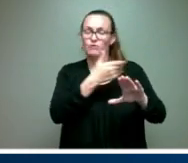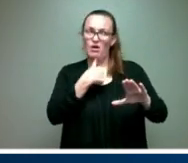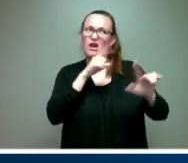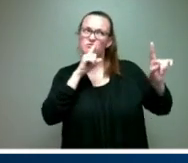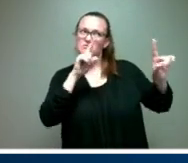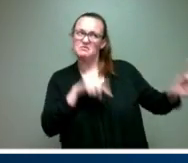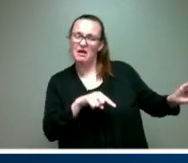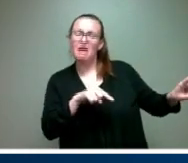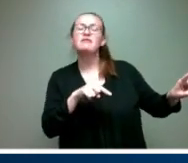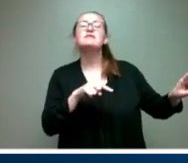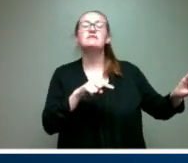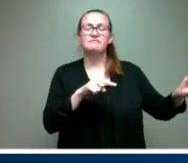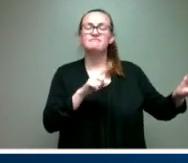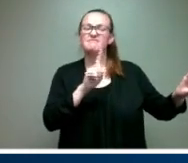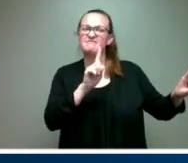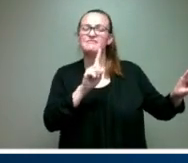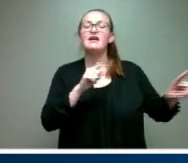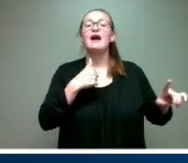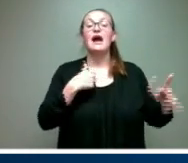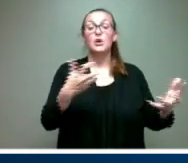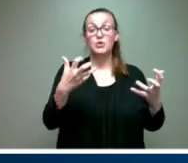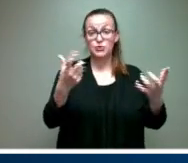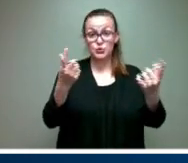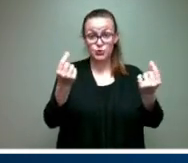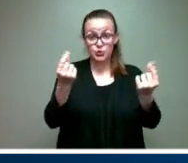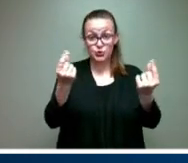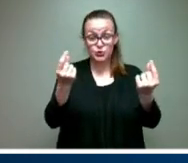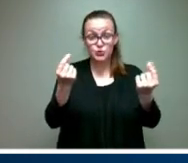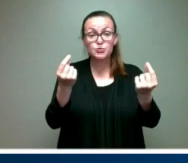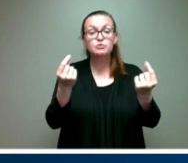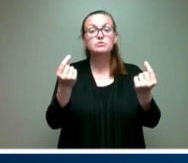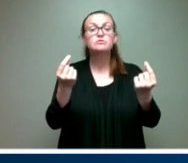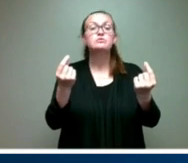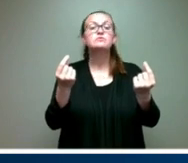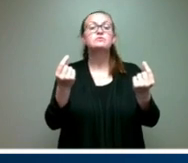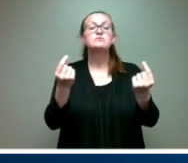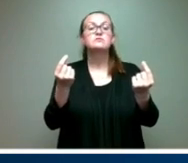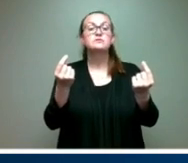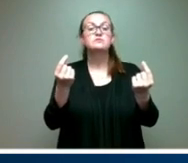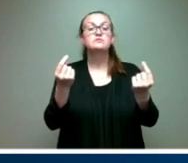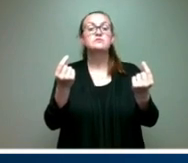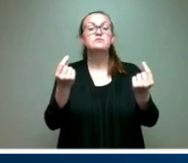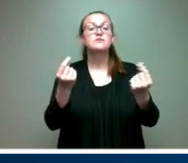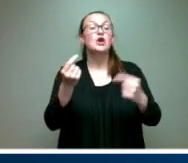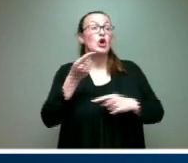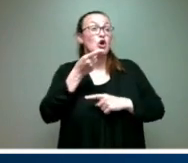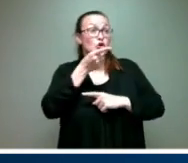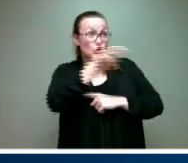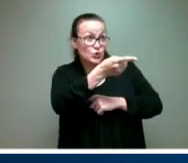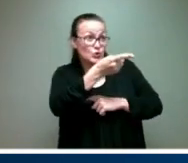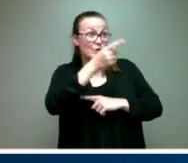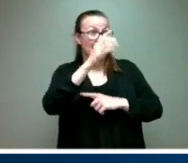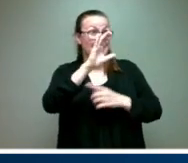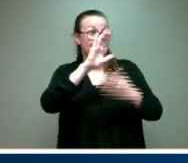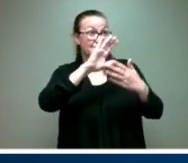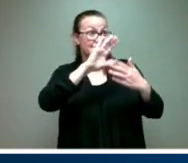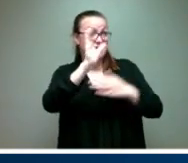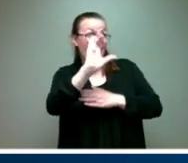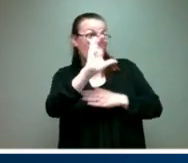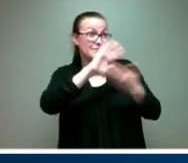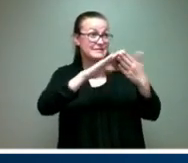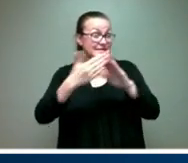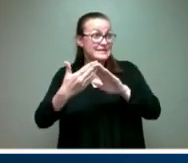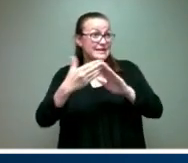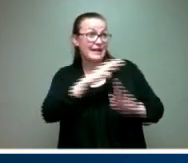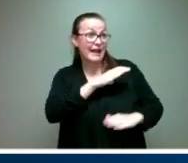answer, what I want to do is I want to say thank you to what you're doing, what City Council is doing, what the